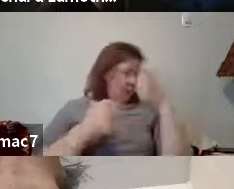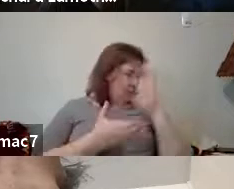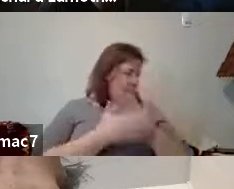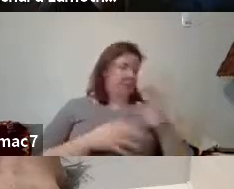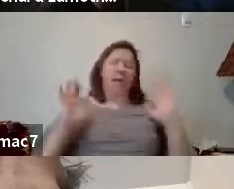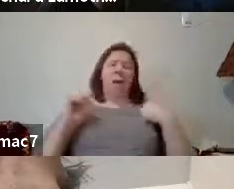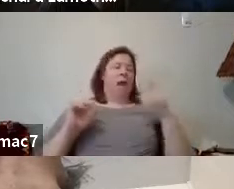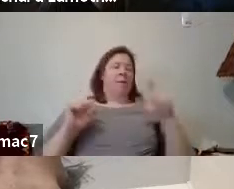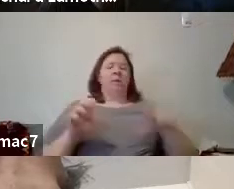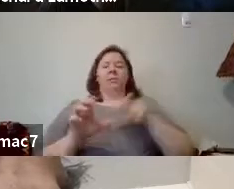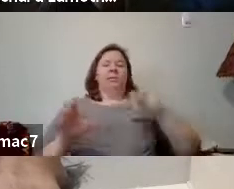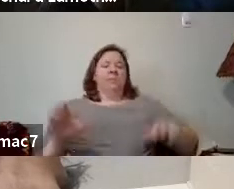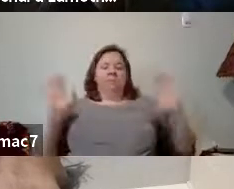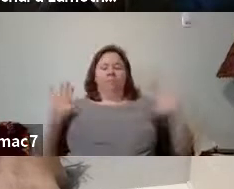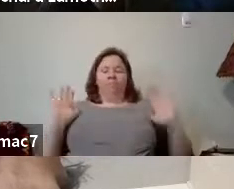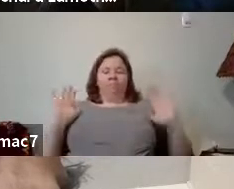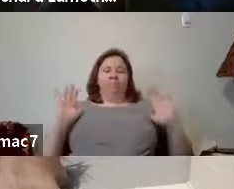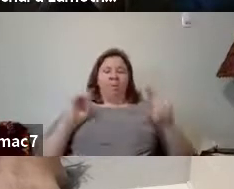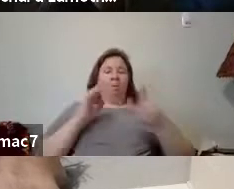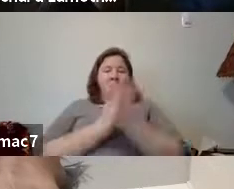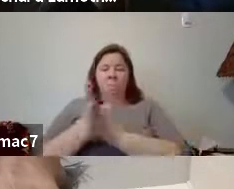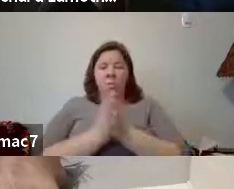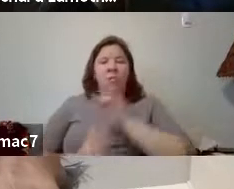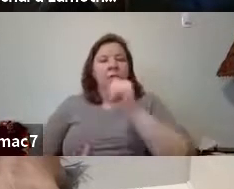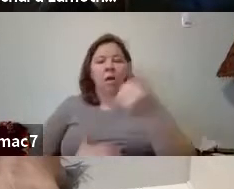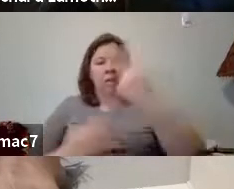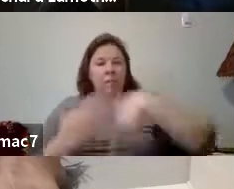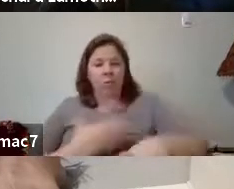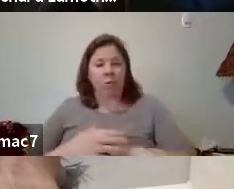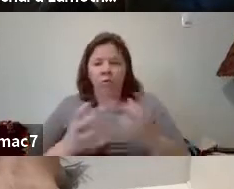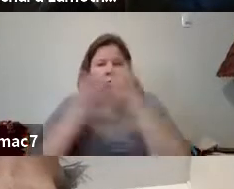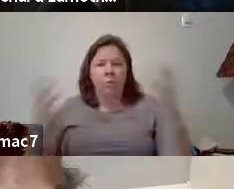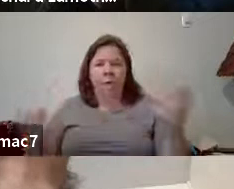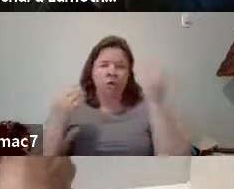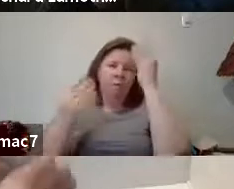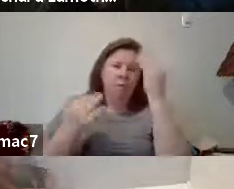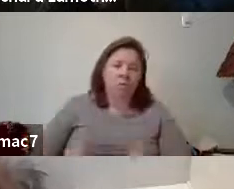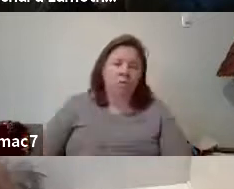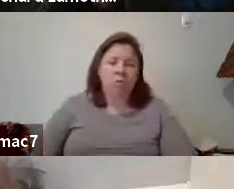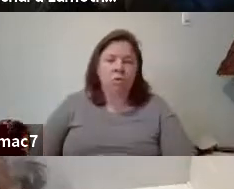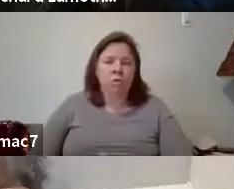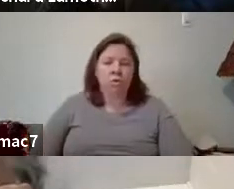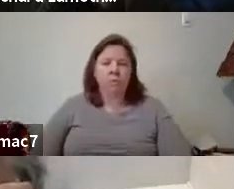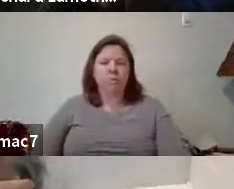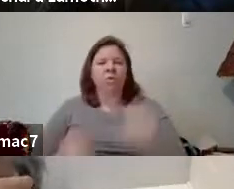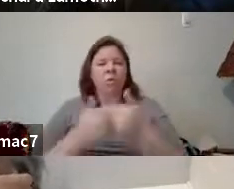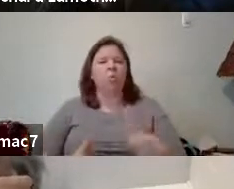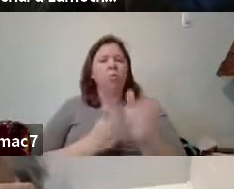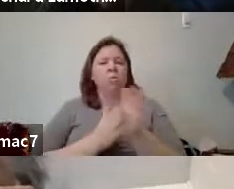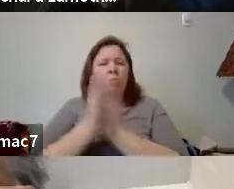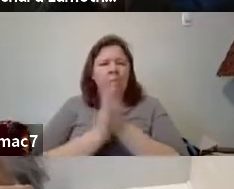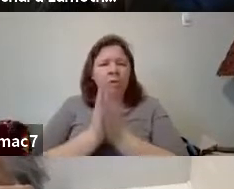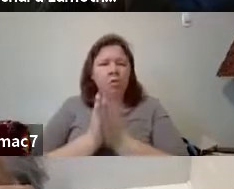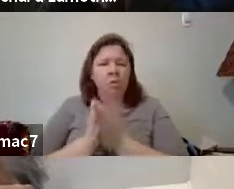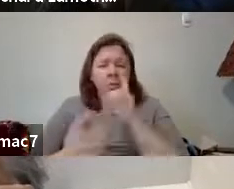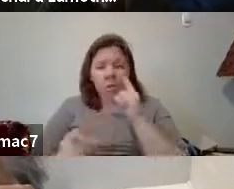out. Plus, you wouldn't be motivated next week because your motivation kind of slips. But if you figure out